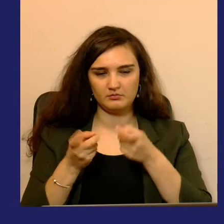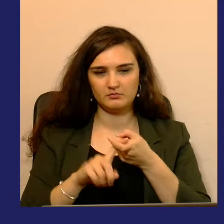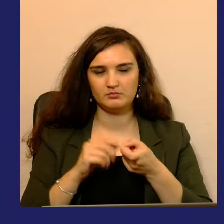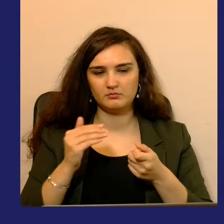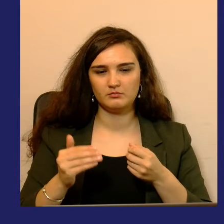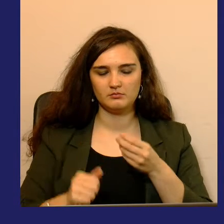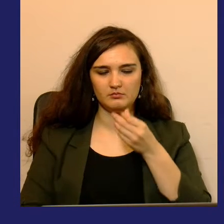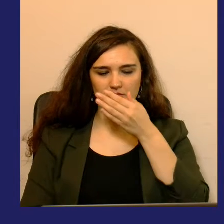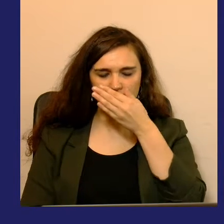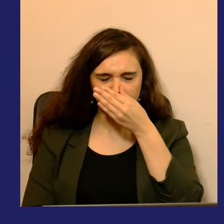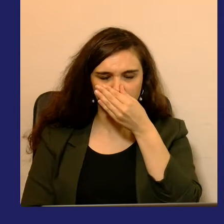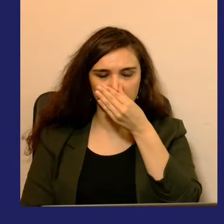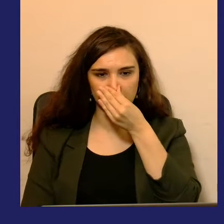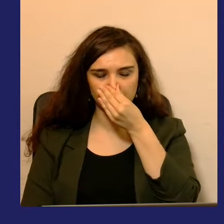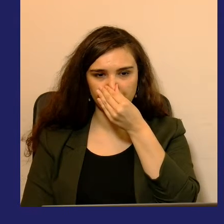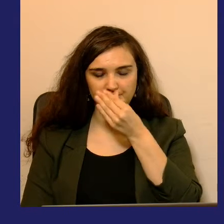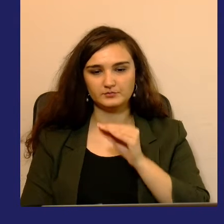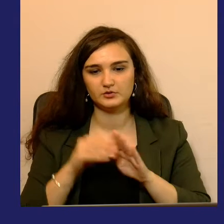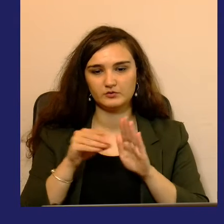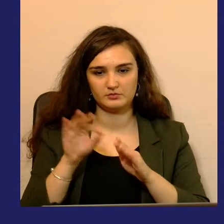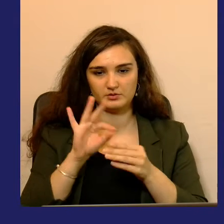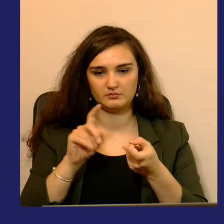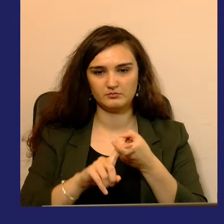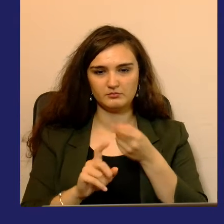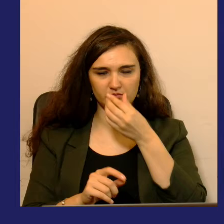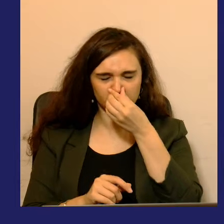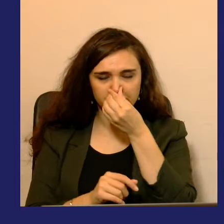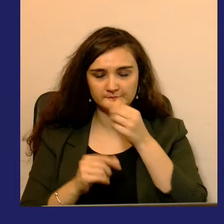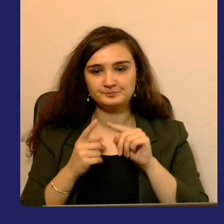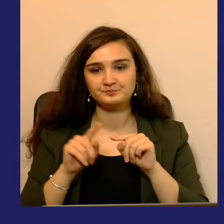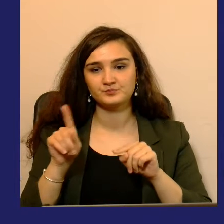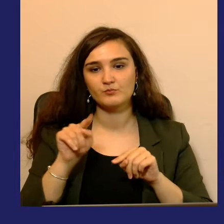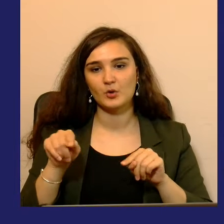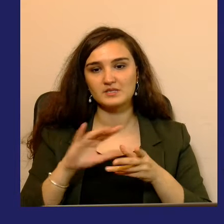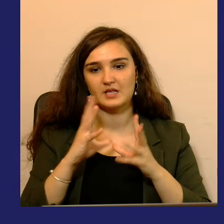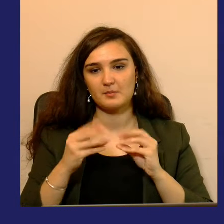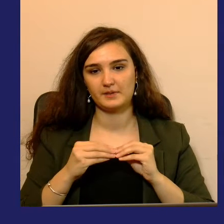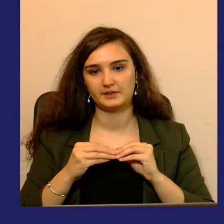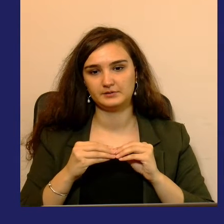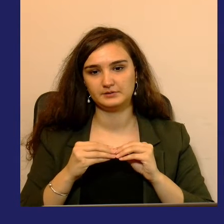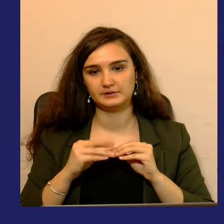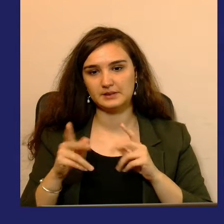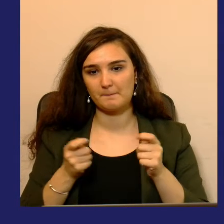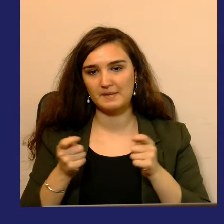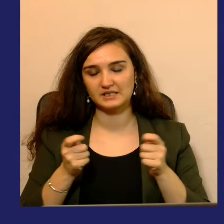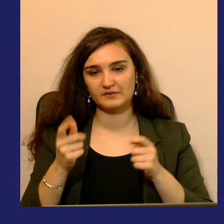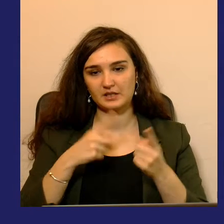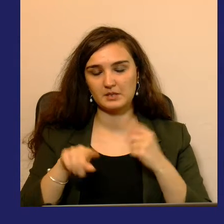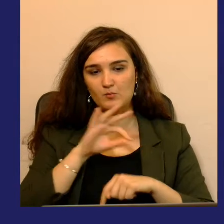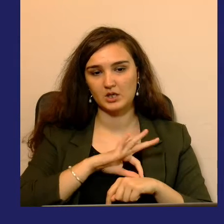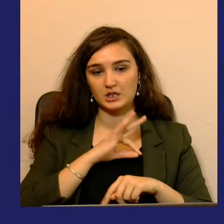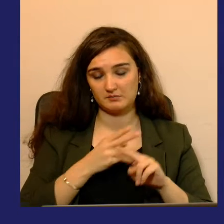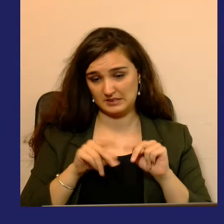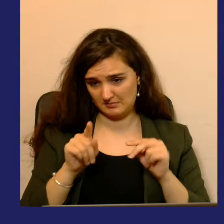the opportunity for their personal and political gains. This, as a result, blurs the line between